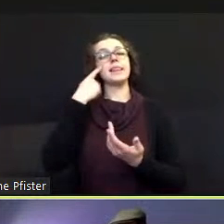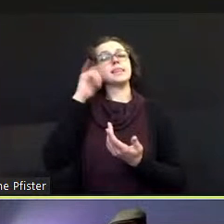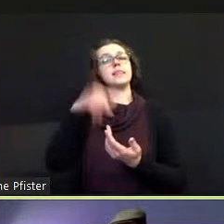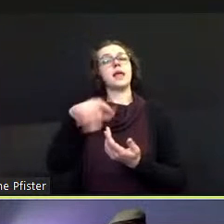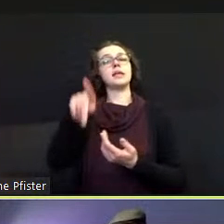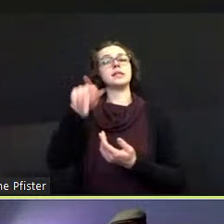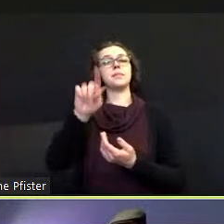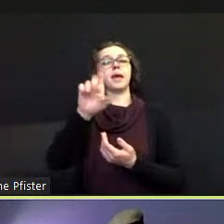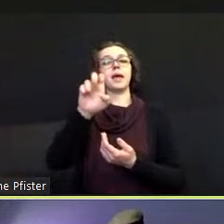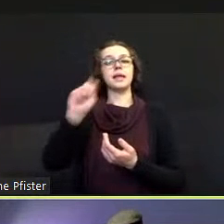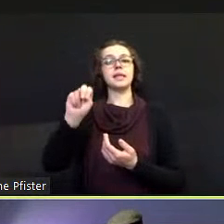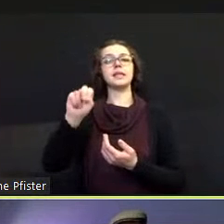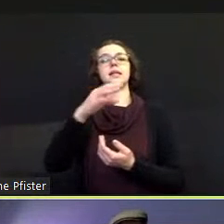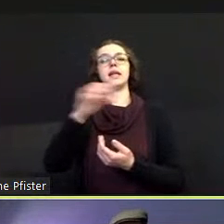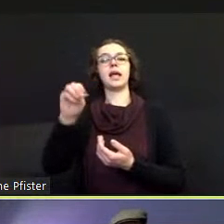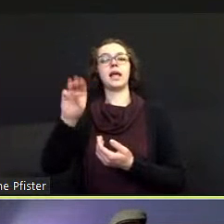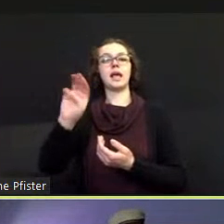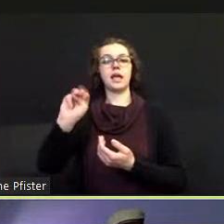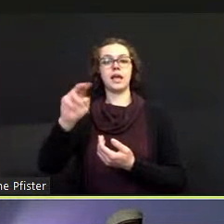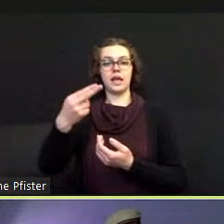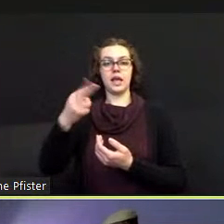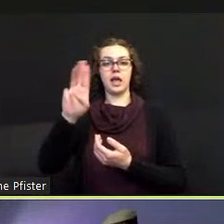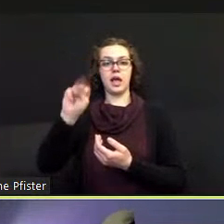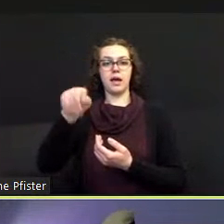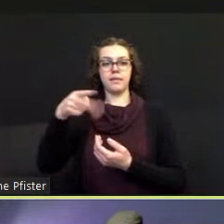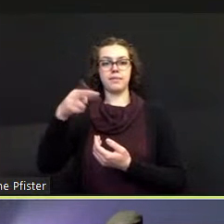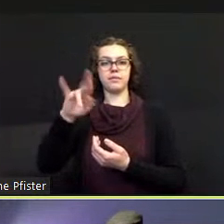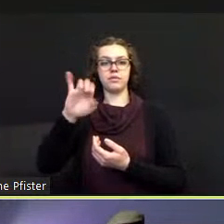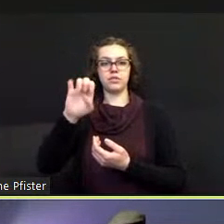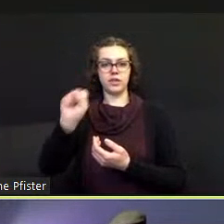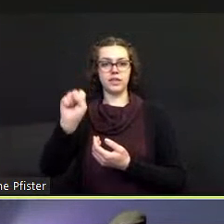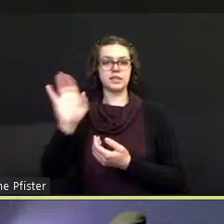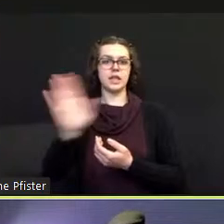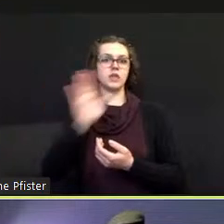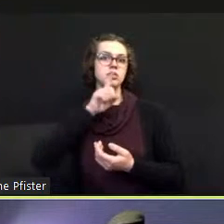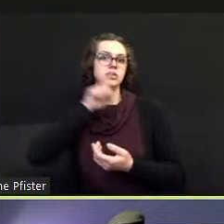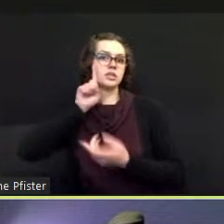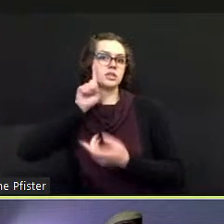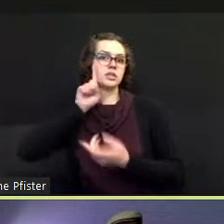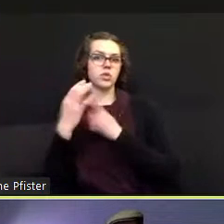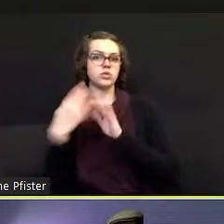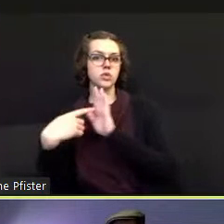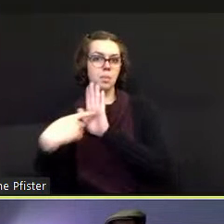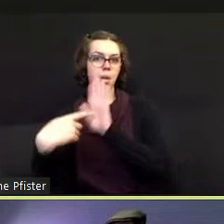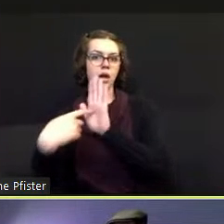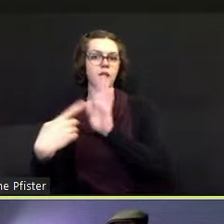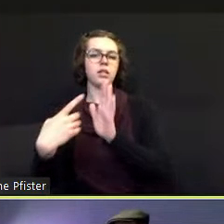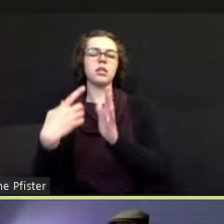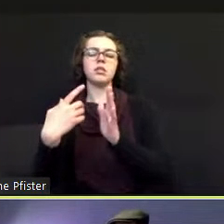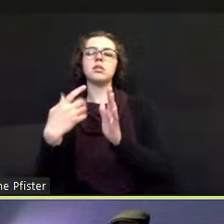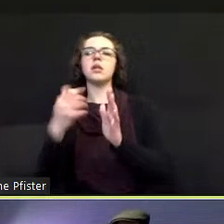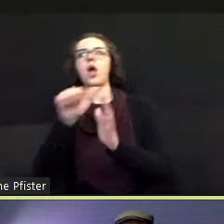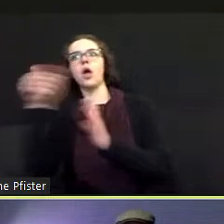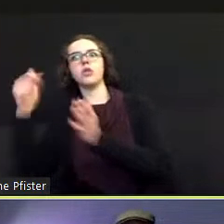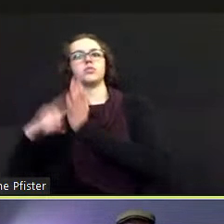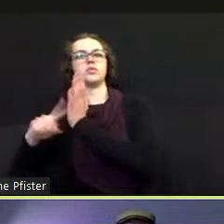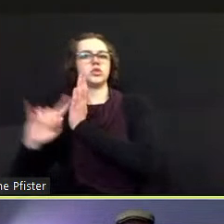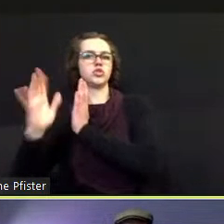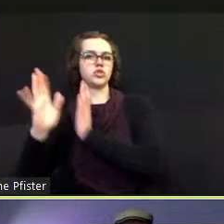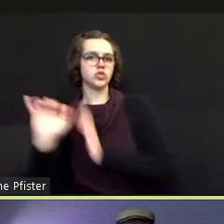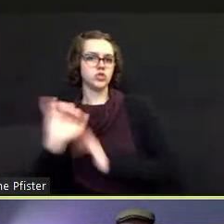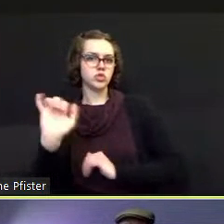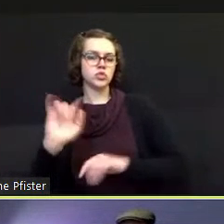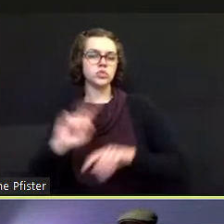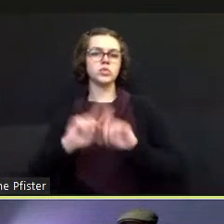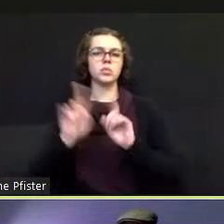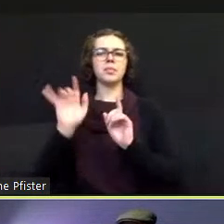Humphrey's deaf culture model, and they were just among others, but why their cultural model was really ringing,